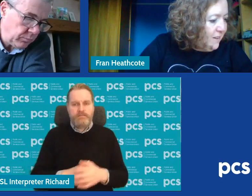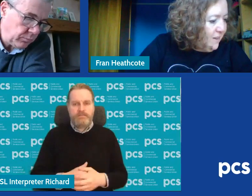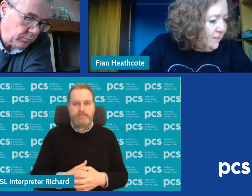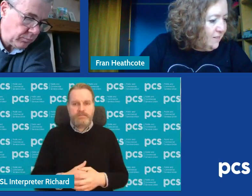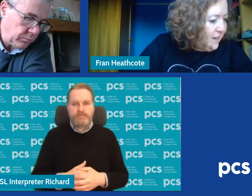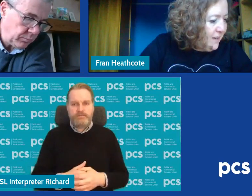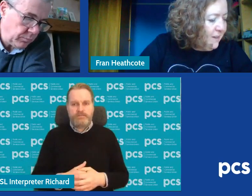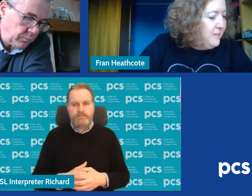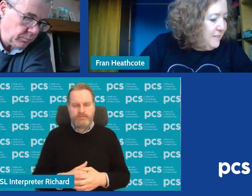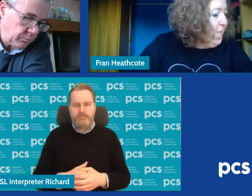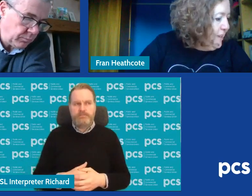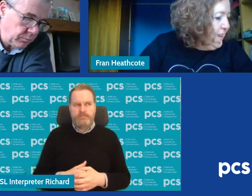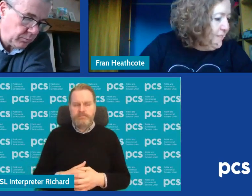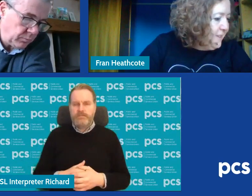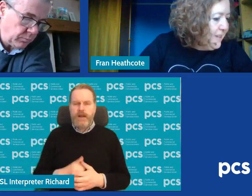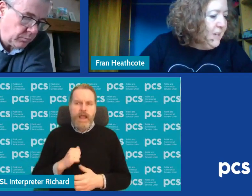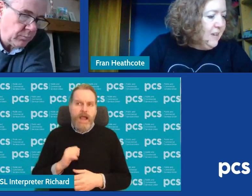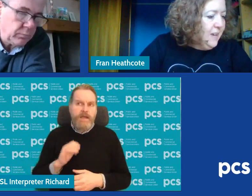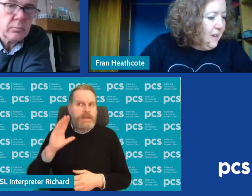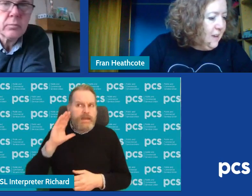DFT today,